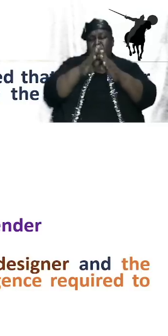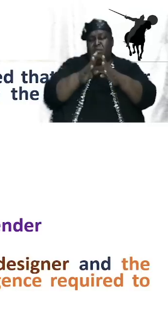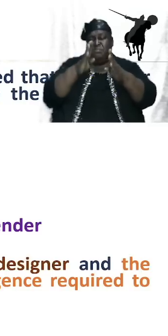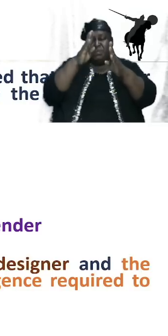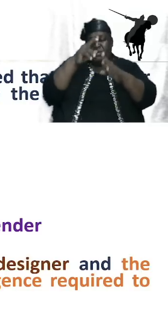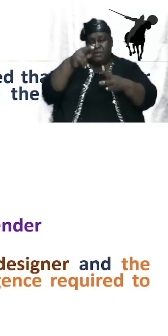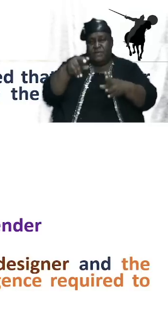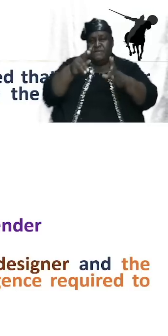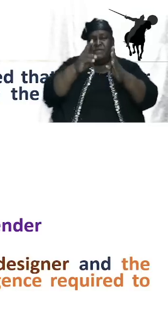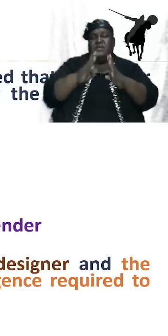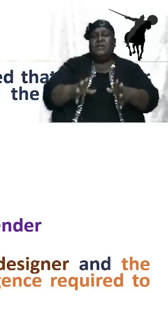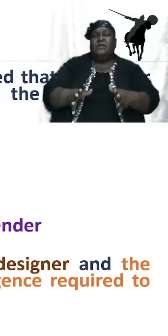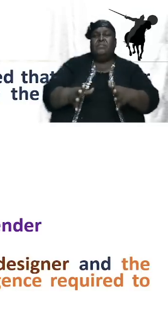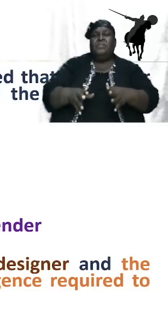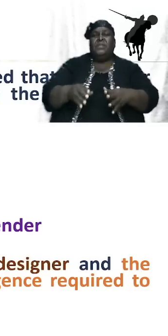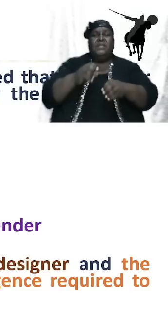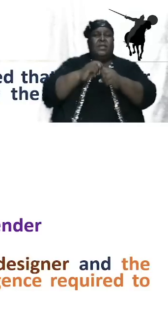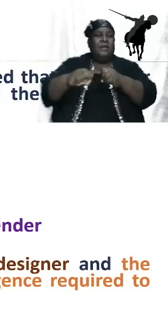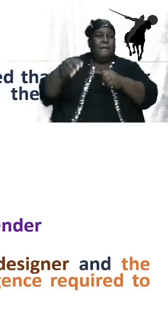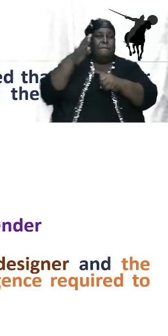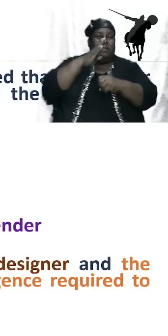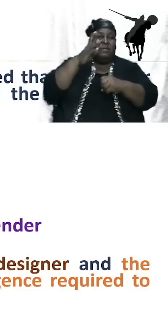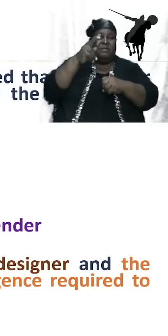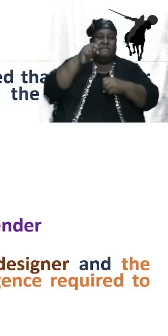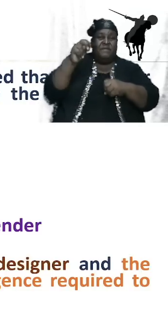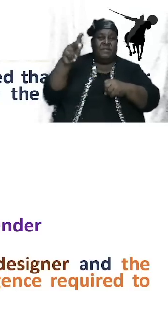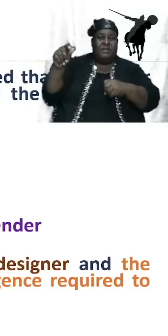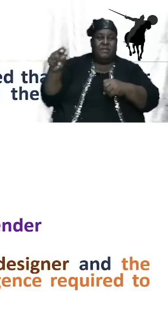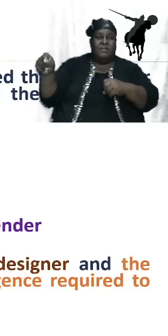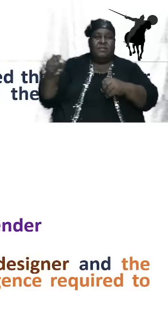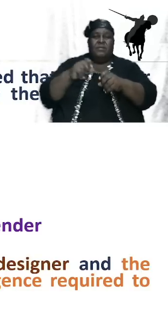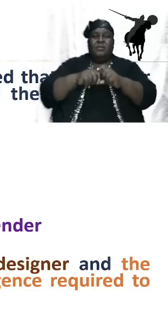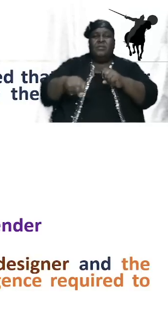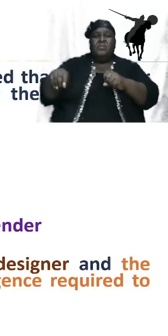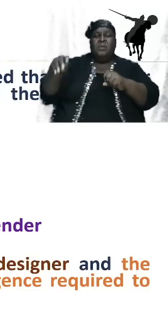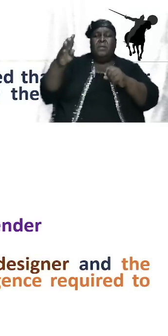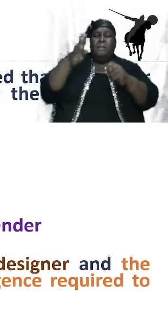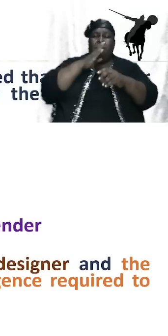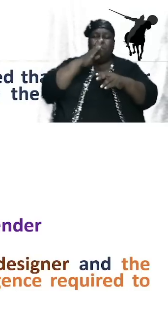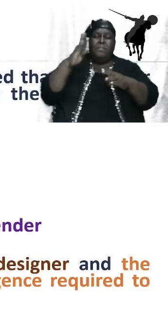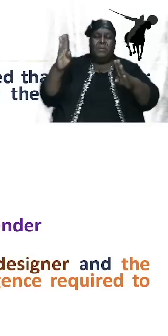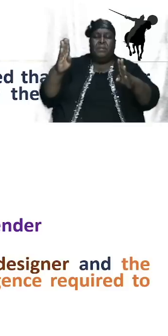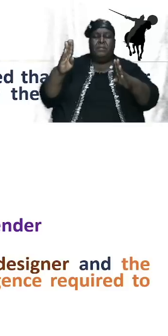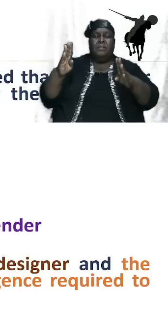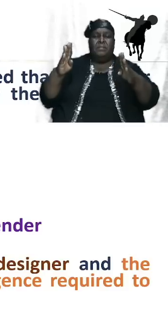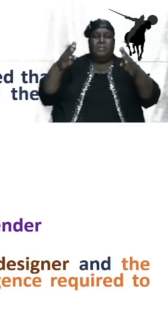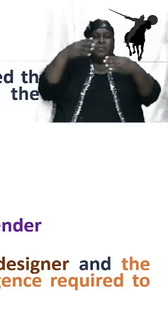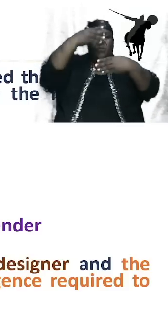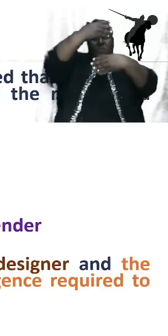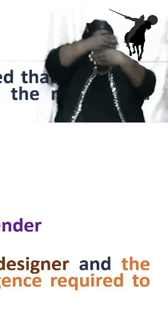But a beaver won't create one of those dams that we use, those big wall dams that exist.